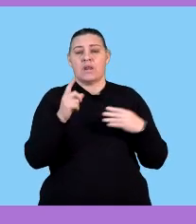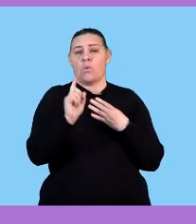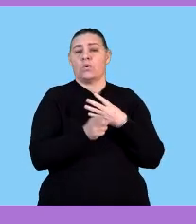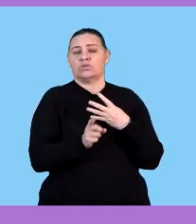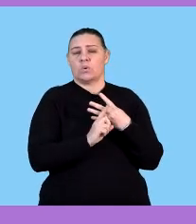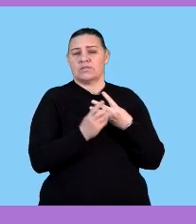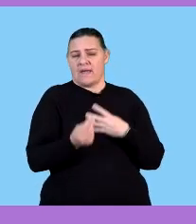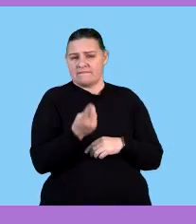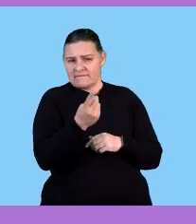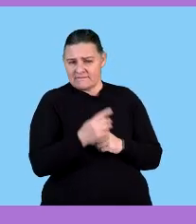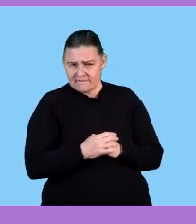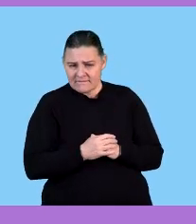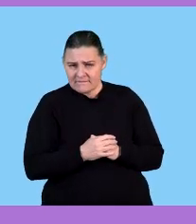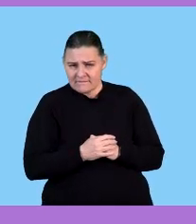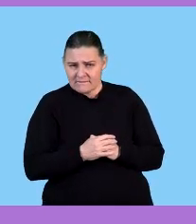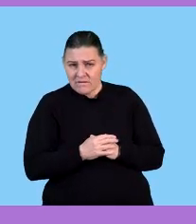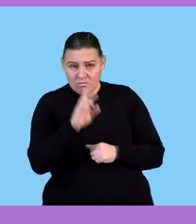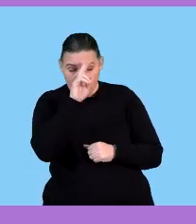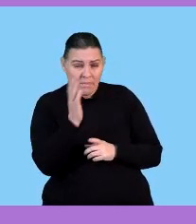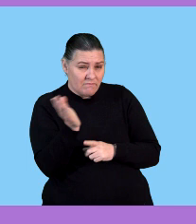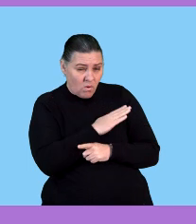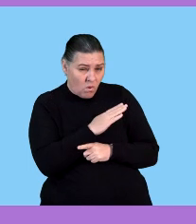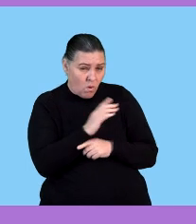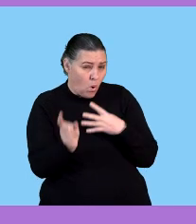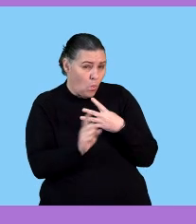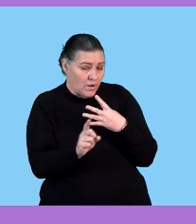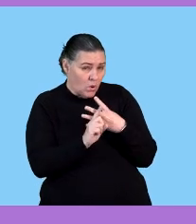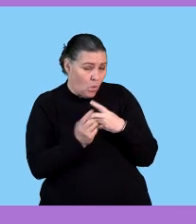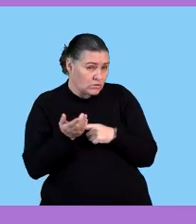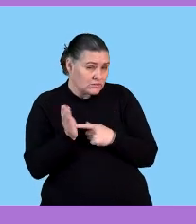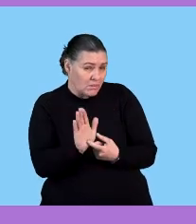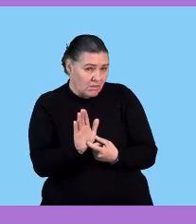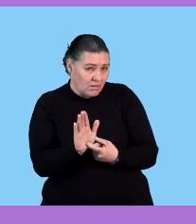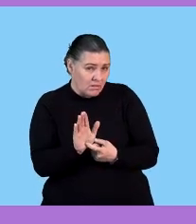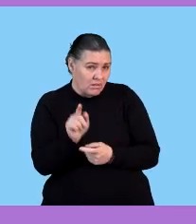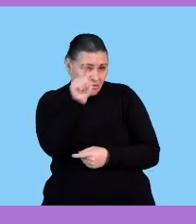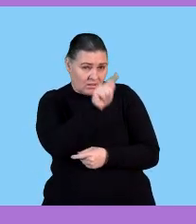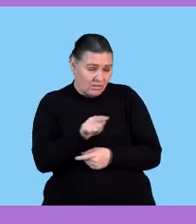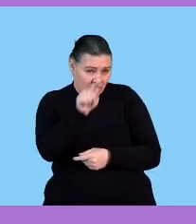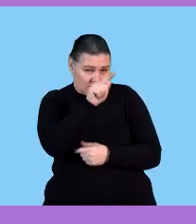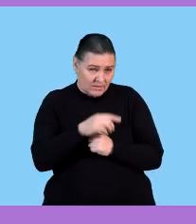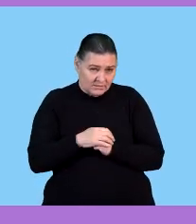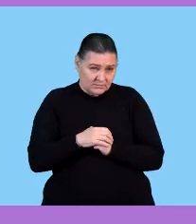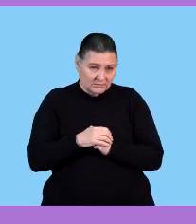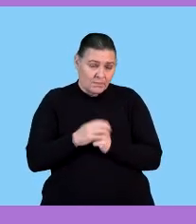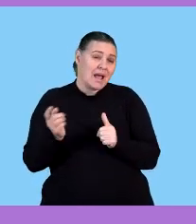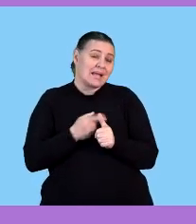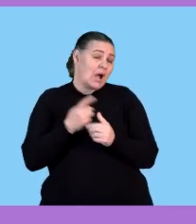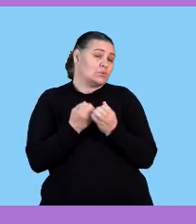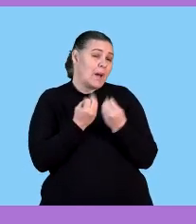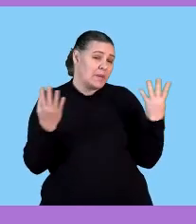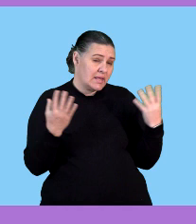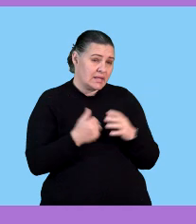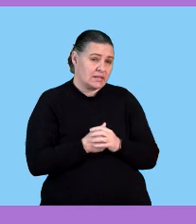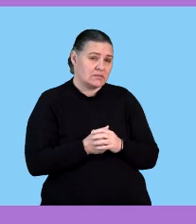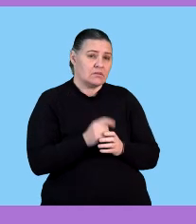many windows does the flat have? If you remember before, the symbol for window is kind of this thing. And I've got to count how